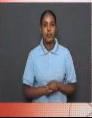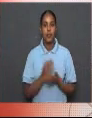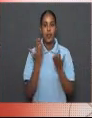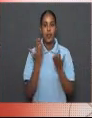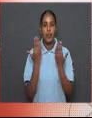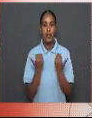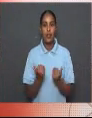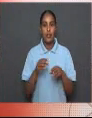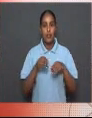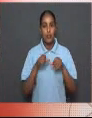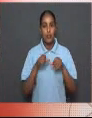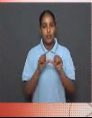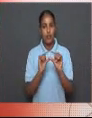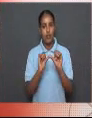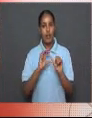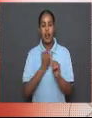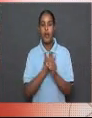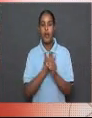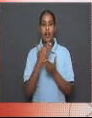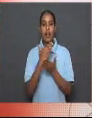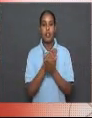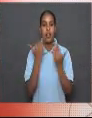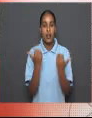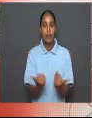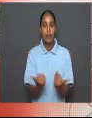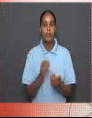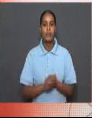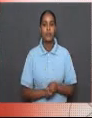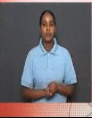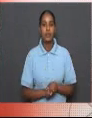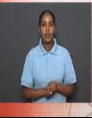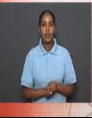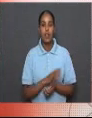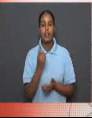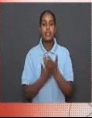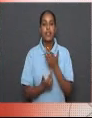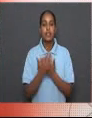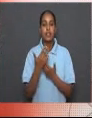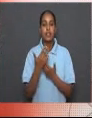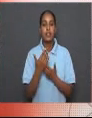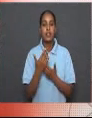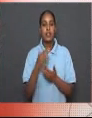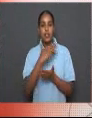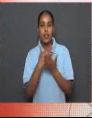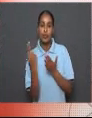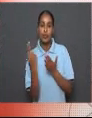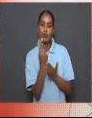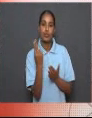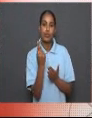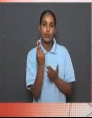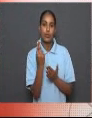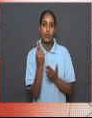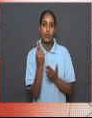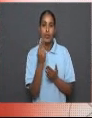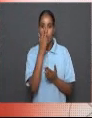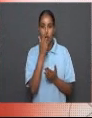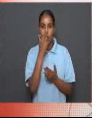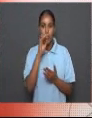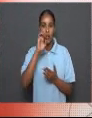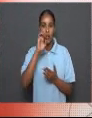Let us move on with our lesson now and discuss some uses of